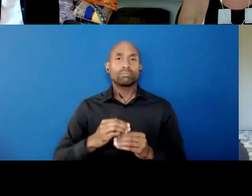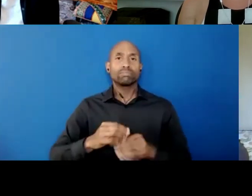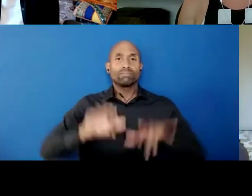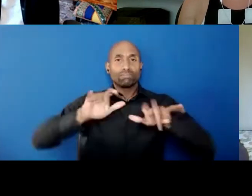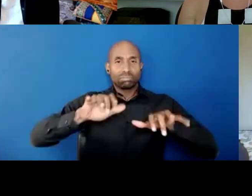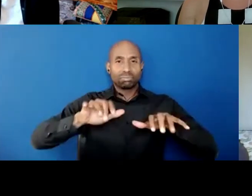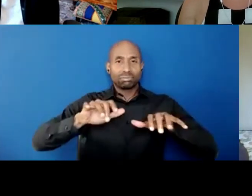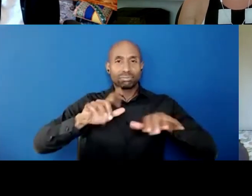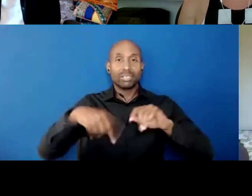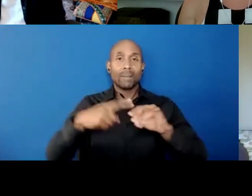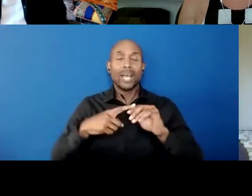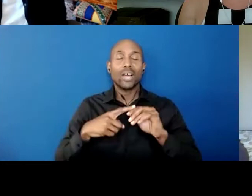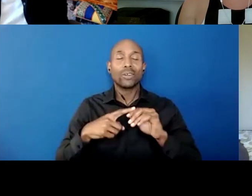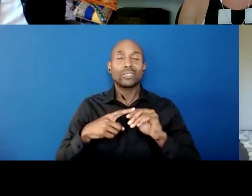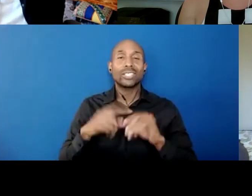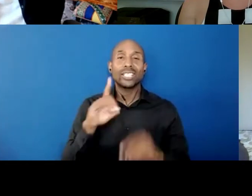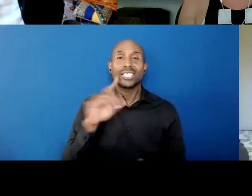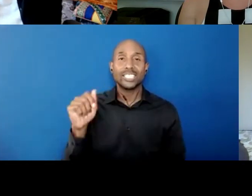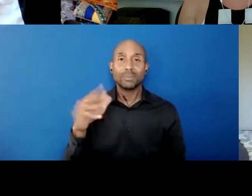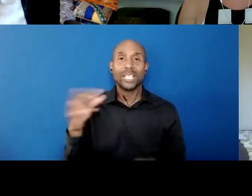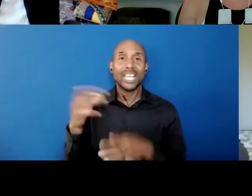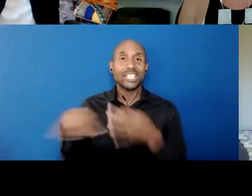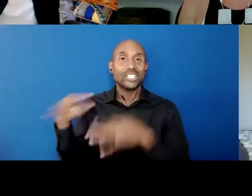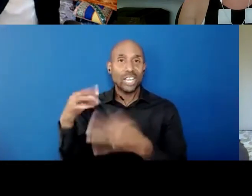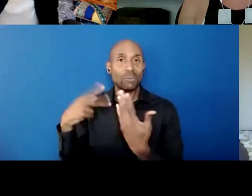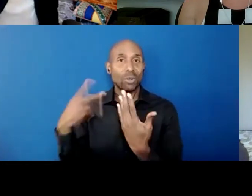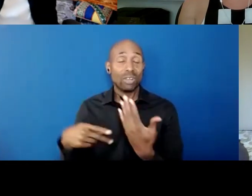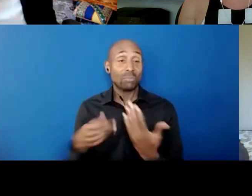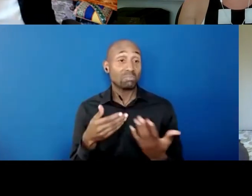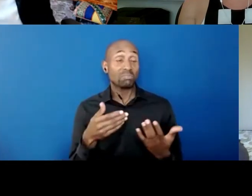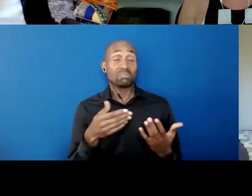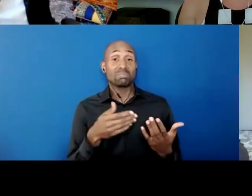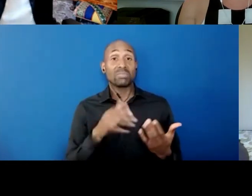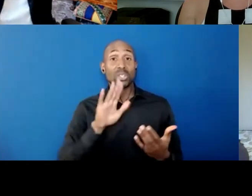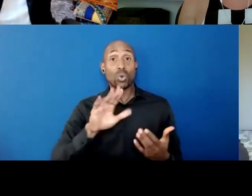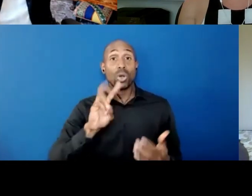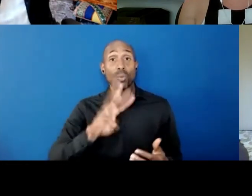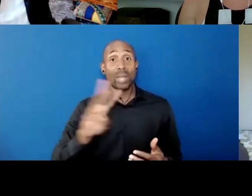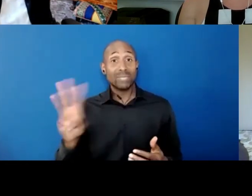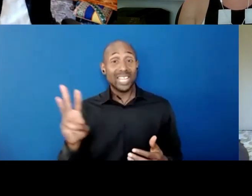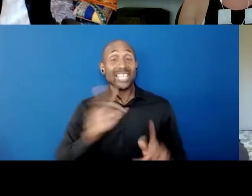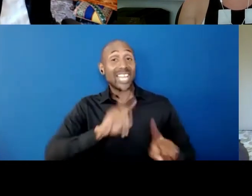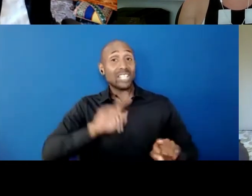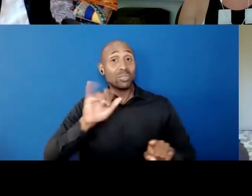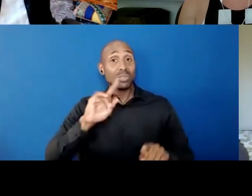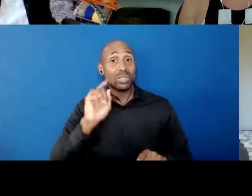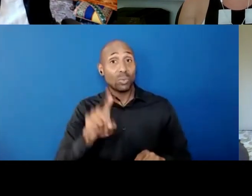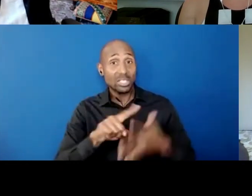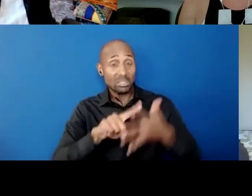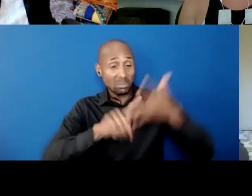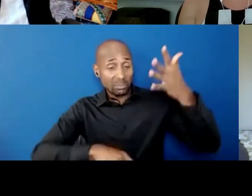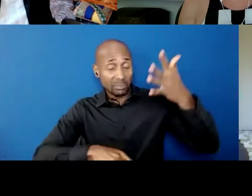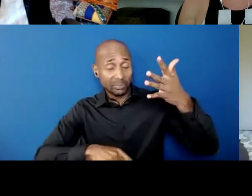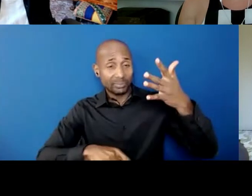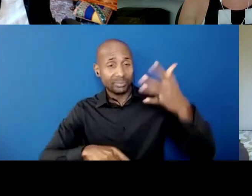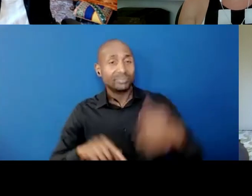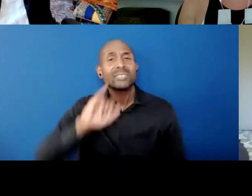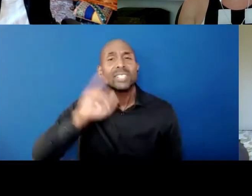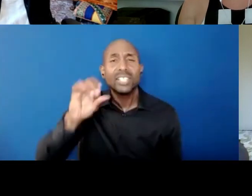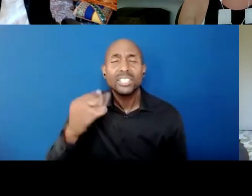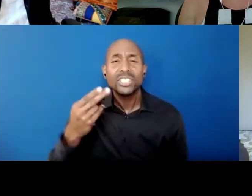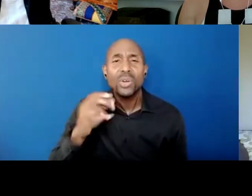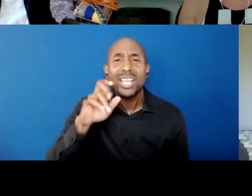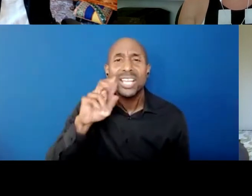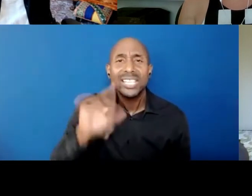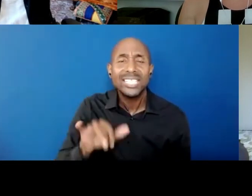a bit about the website, and maybe even can we give people a bit of a tour of the website so they can see the